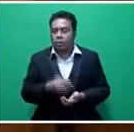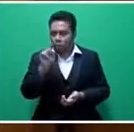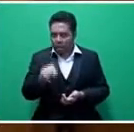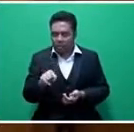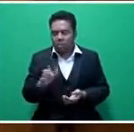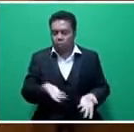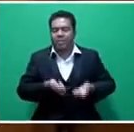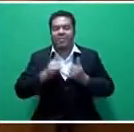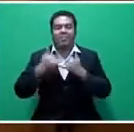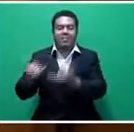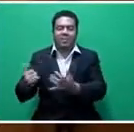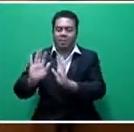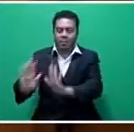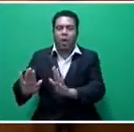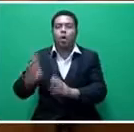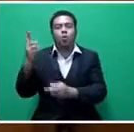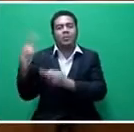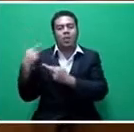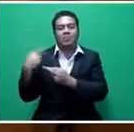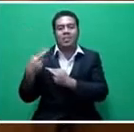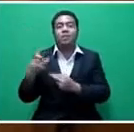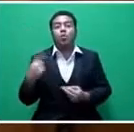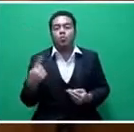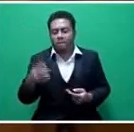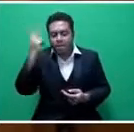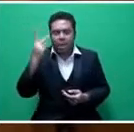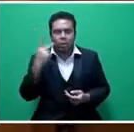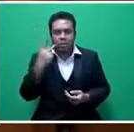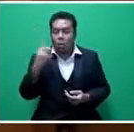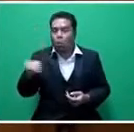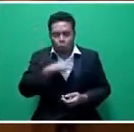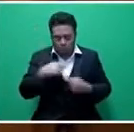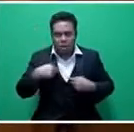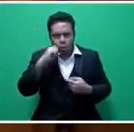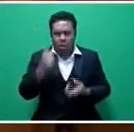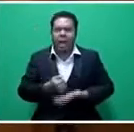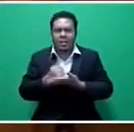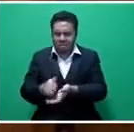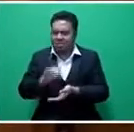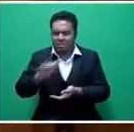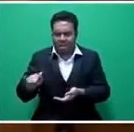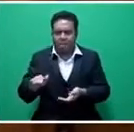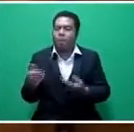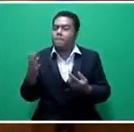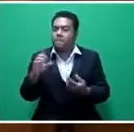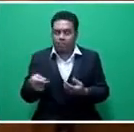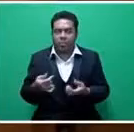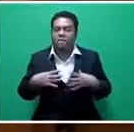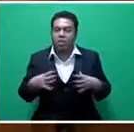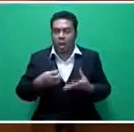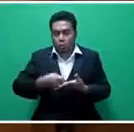parental responsibility. These are the choices we leave to the parents while we assist them with many other incentives, like